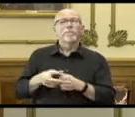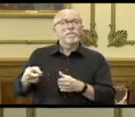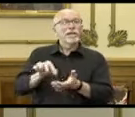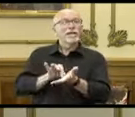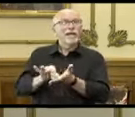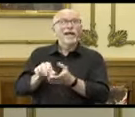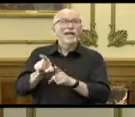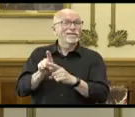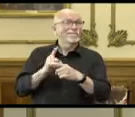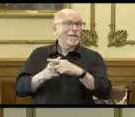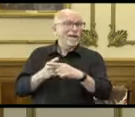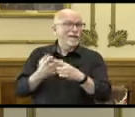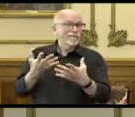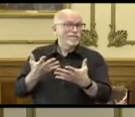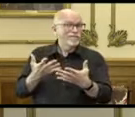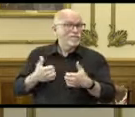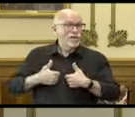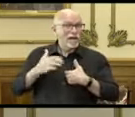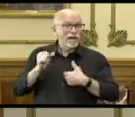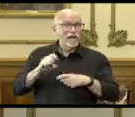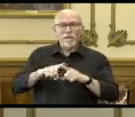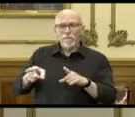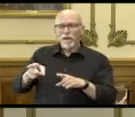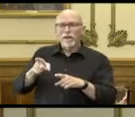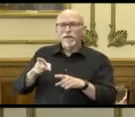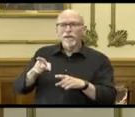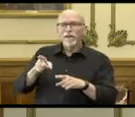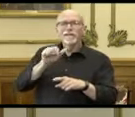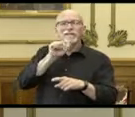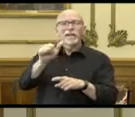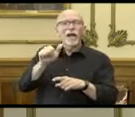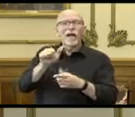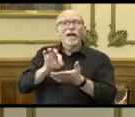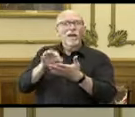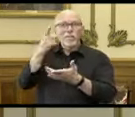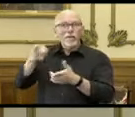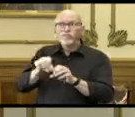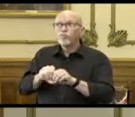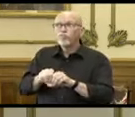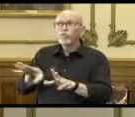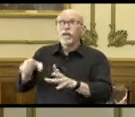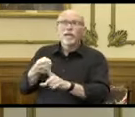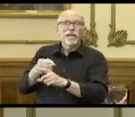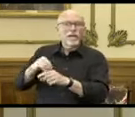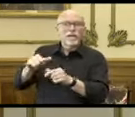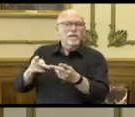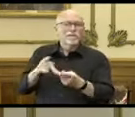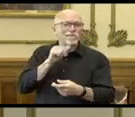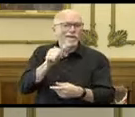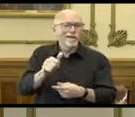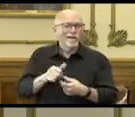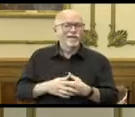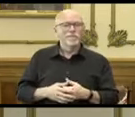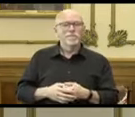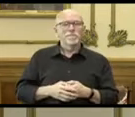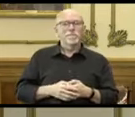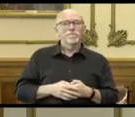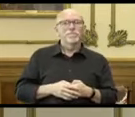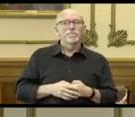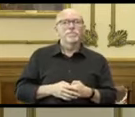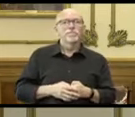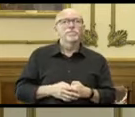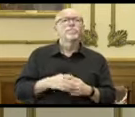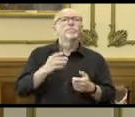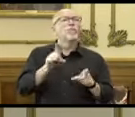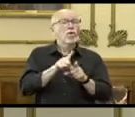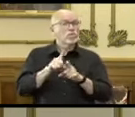as a positive resident case for that facility, they would not be from spread within that facility. We're also reporting